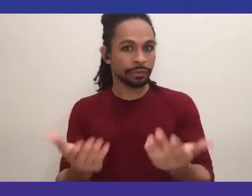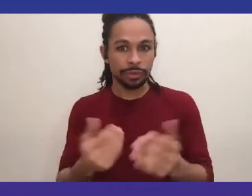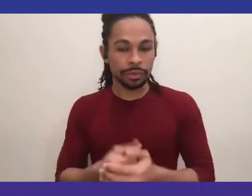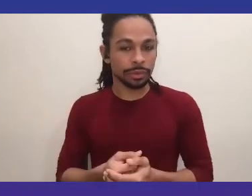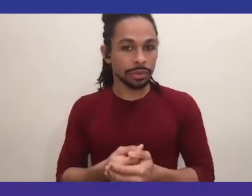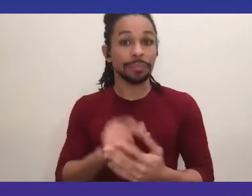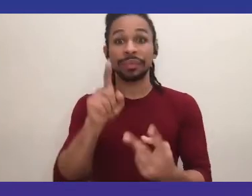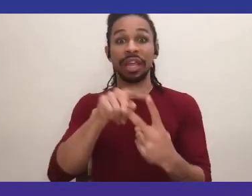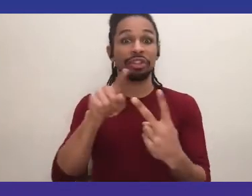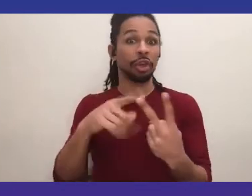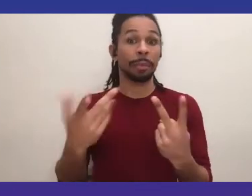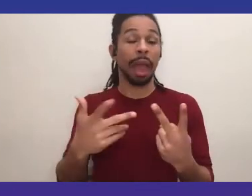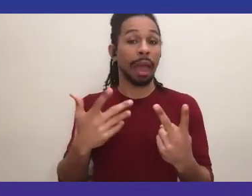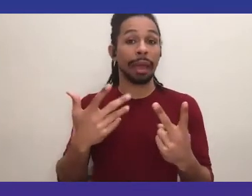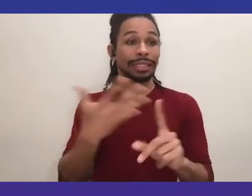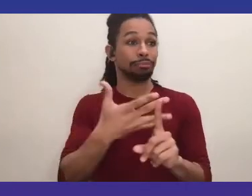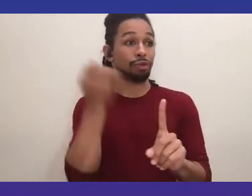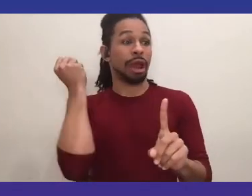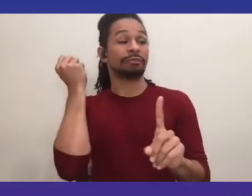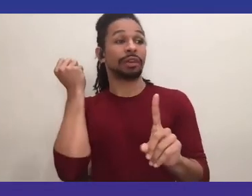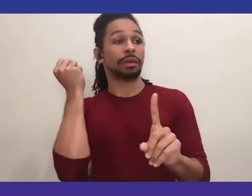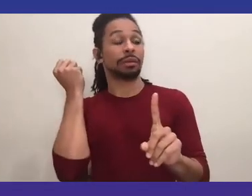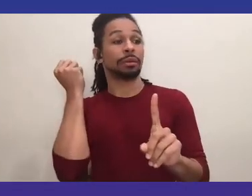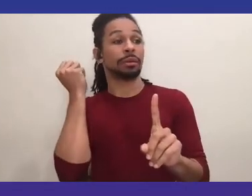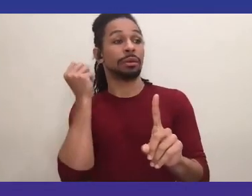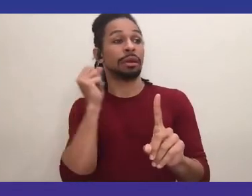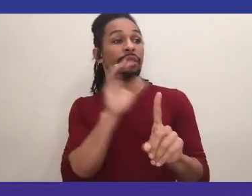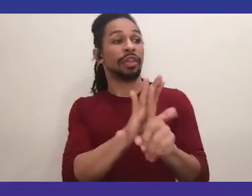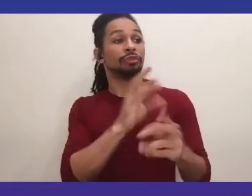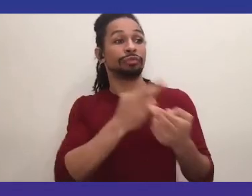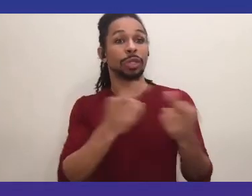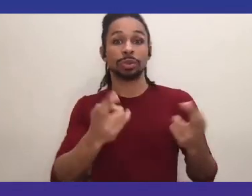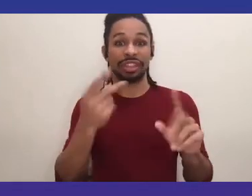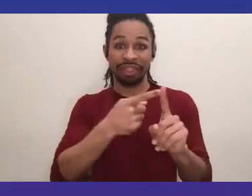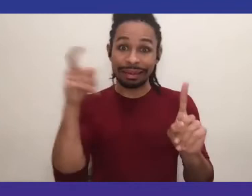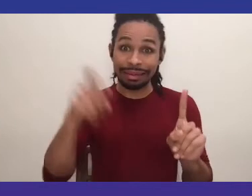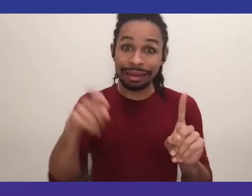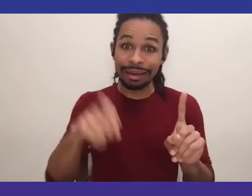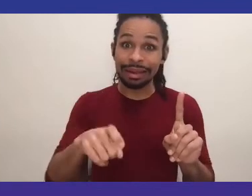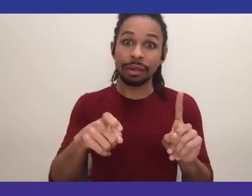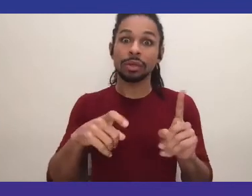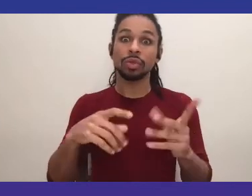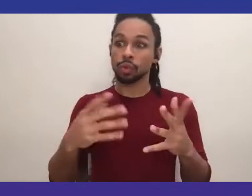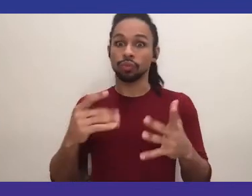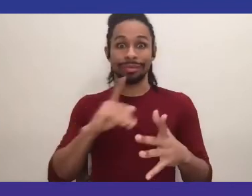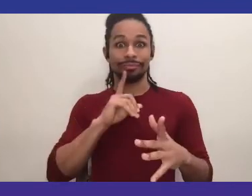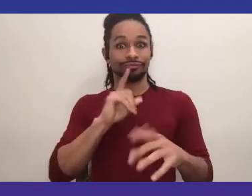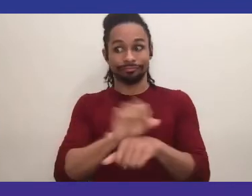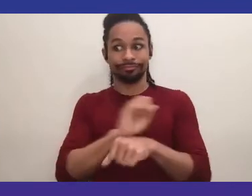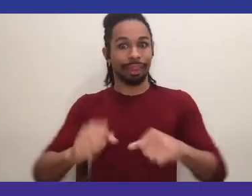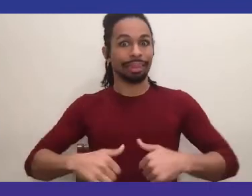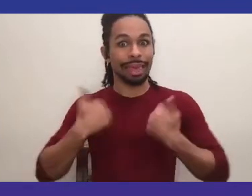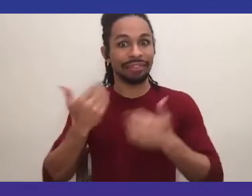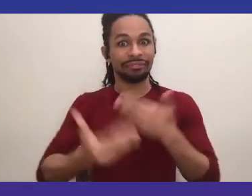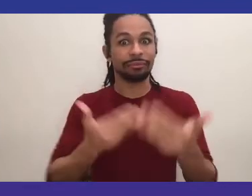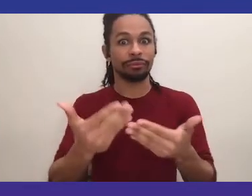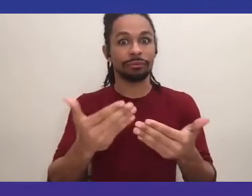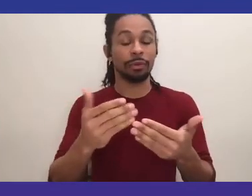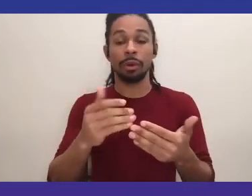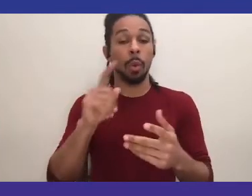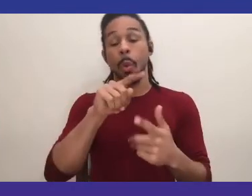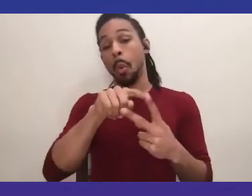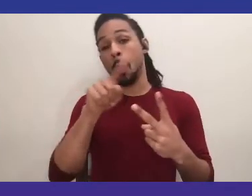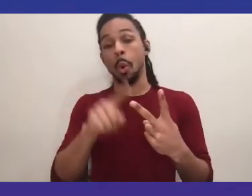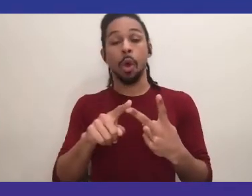depriving them of the resources that they need in order to live, or devaluing